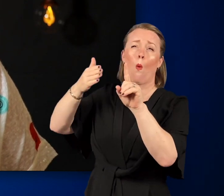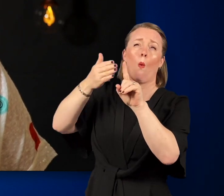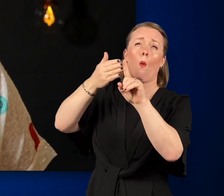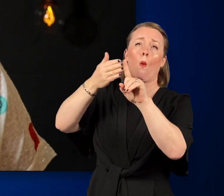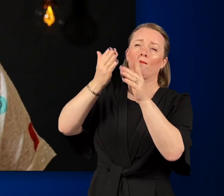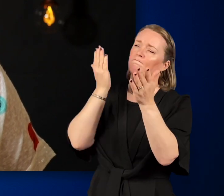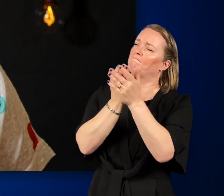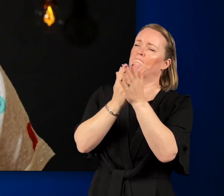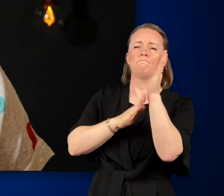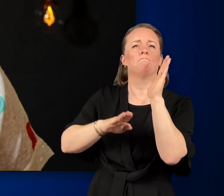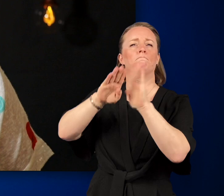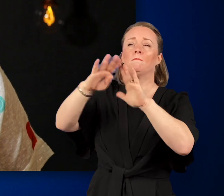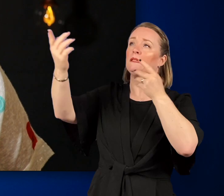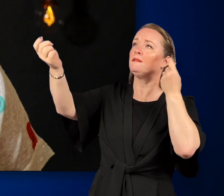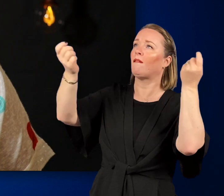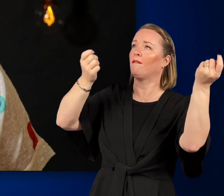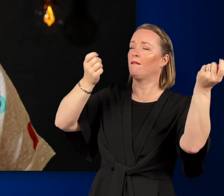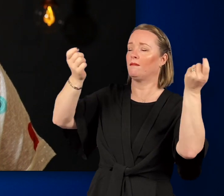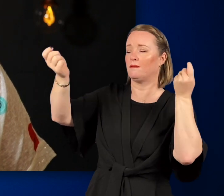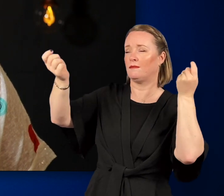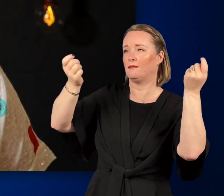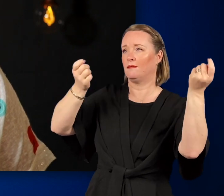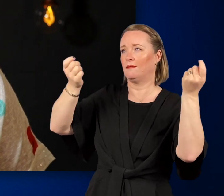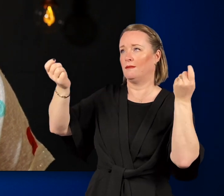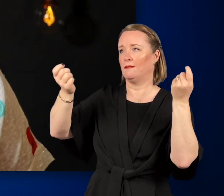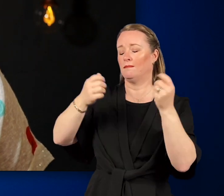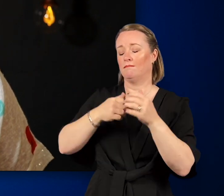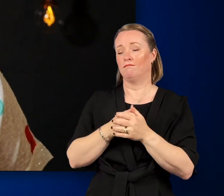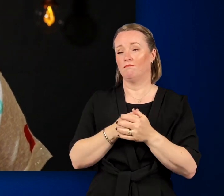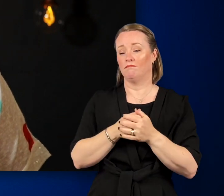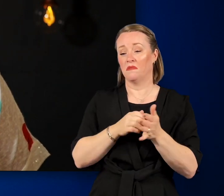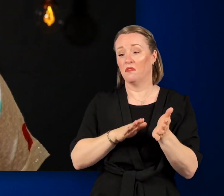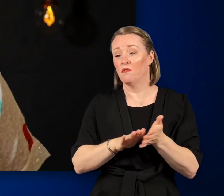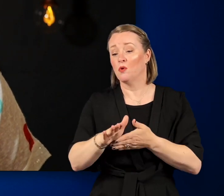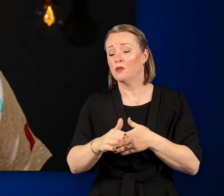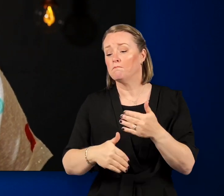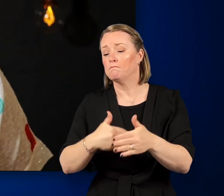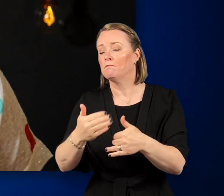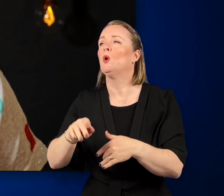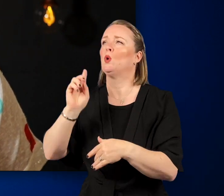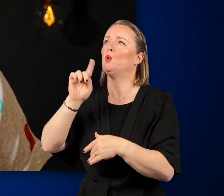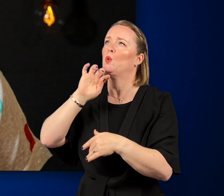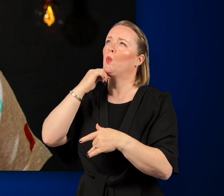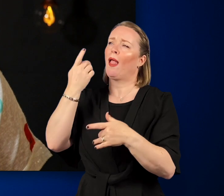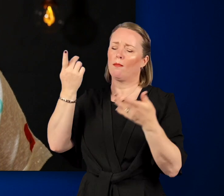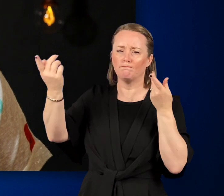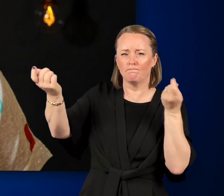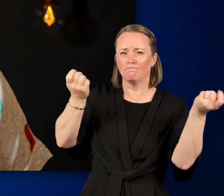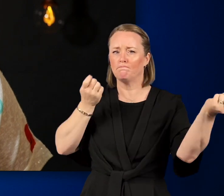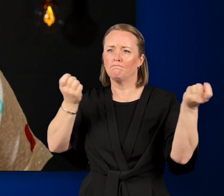and that at some point in the future you'll be exerting that will to bring justice to this